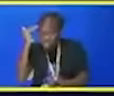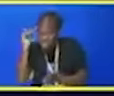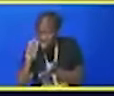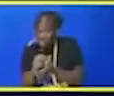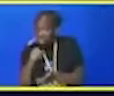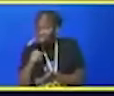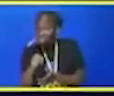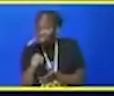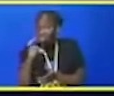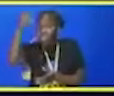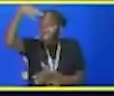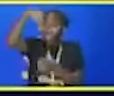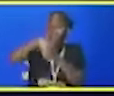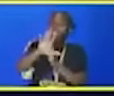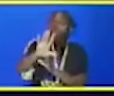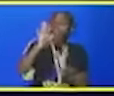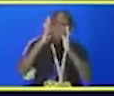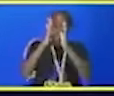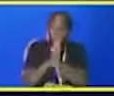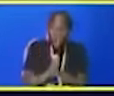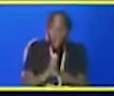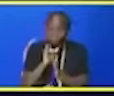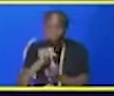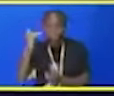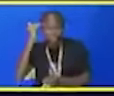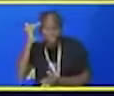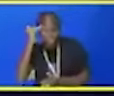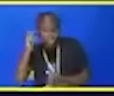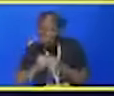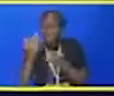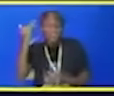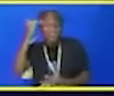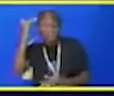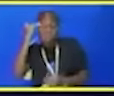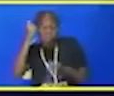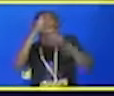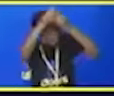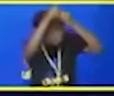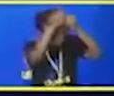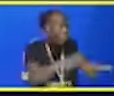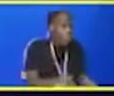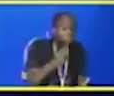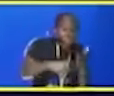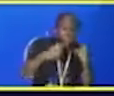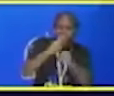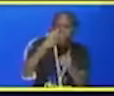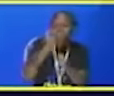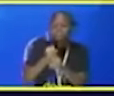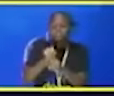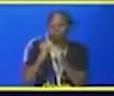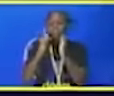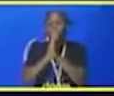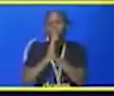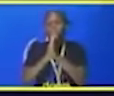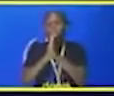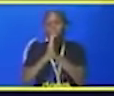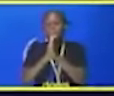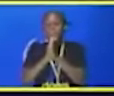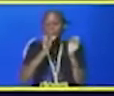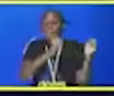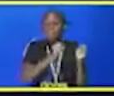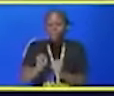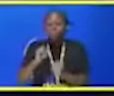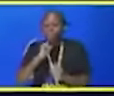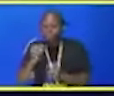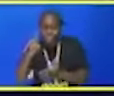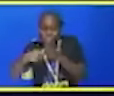knowledge? Without knowledge, you pray amiss. What makes prayer powerful is the word compliancy of